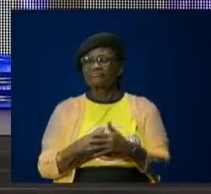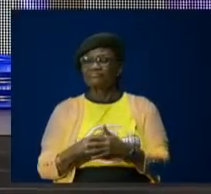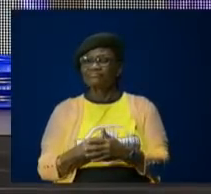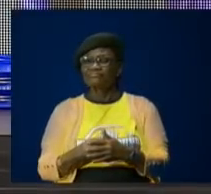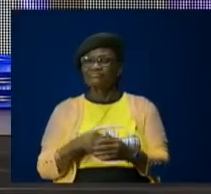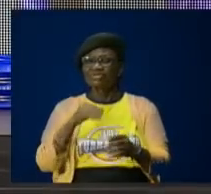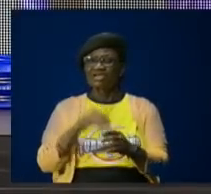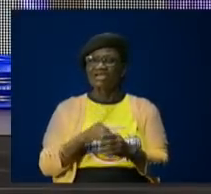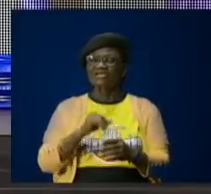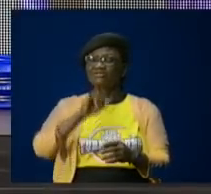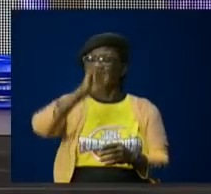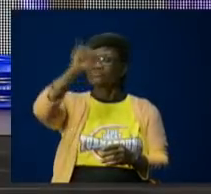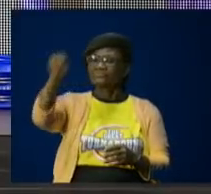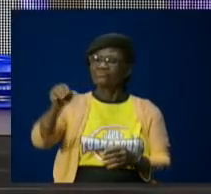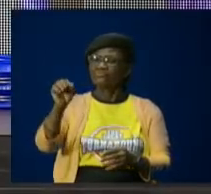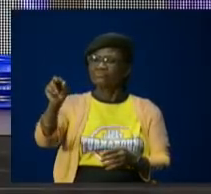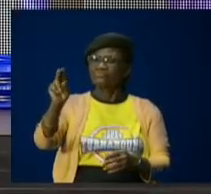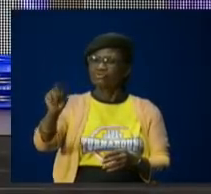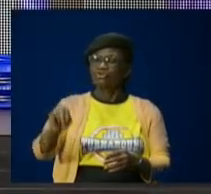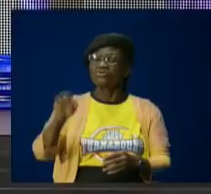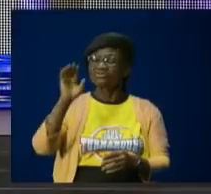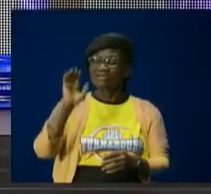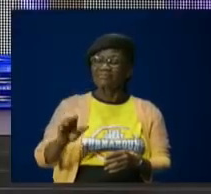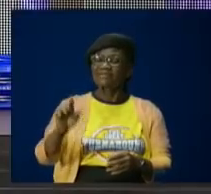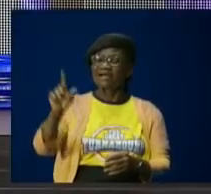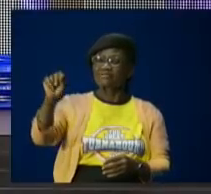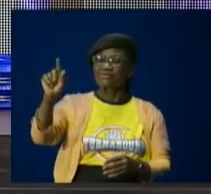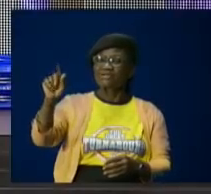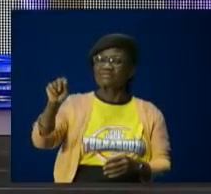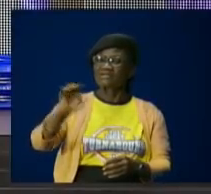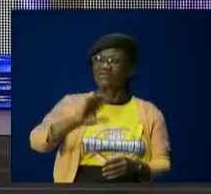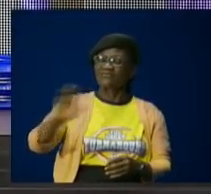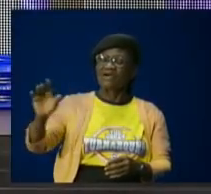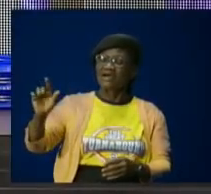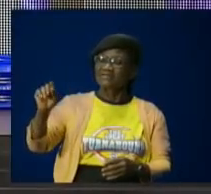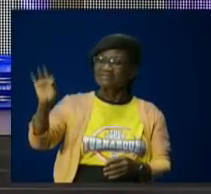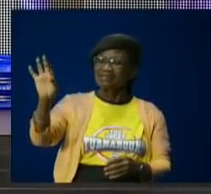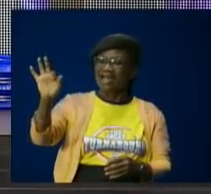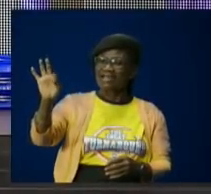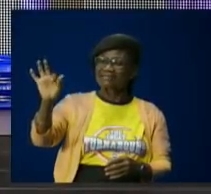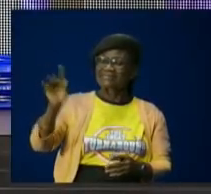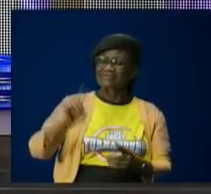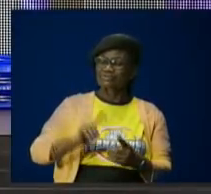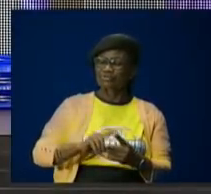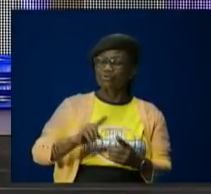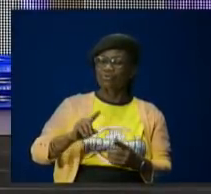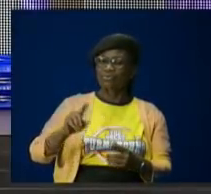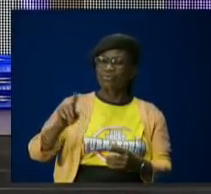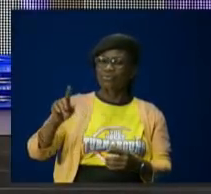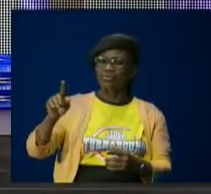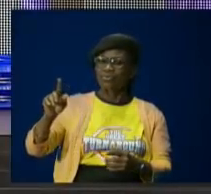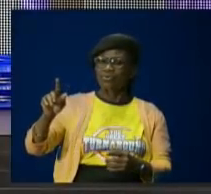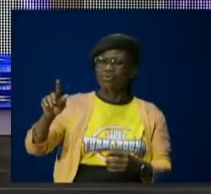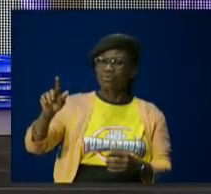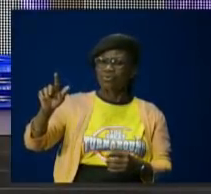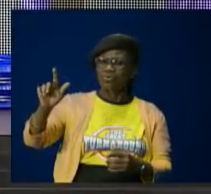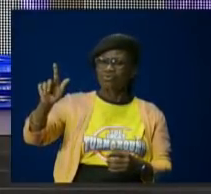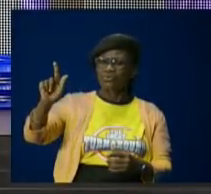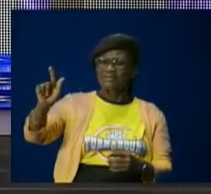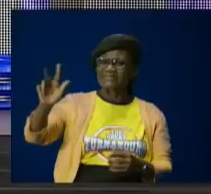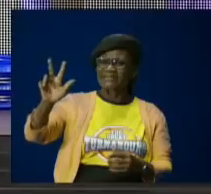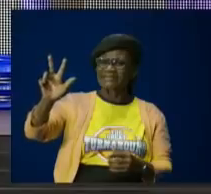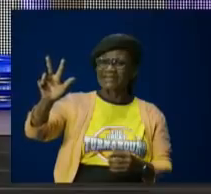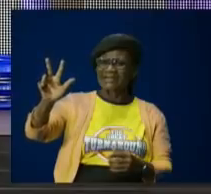In John chapter 20, verse 19 to 23, John 20, verse 19